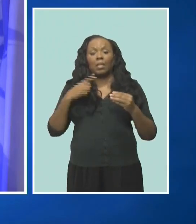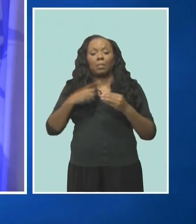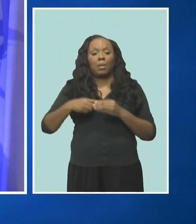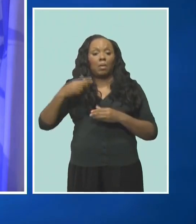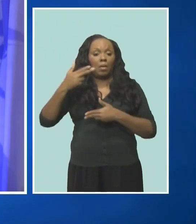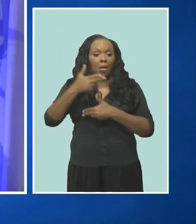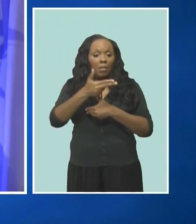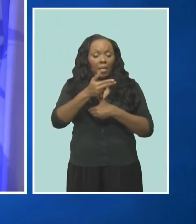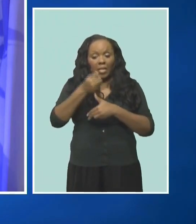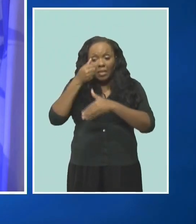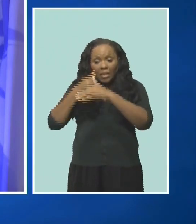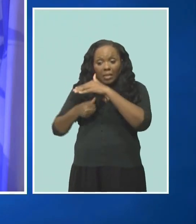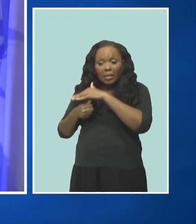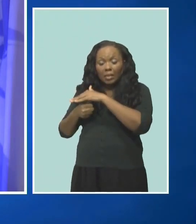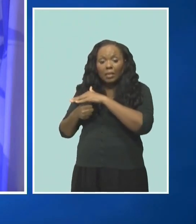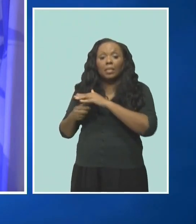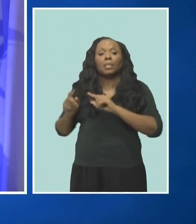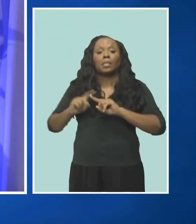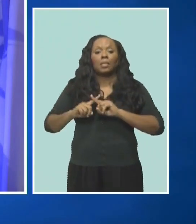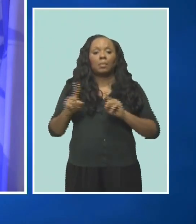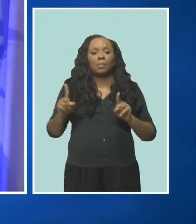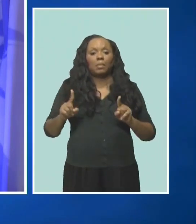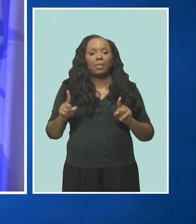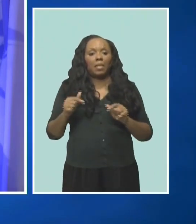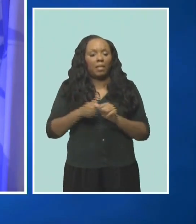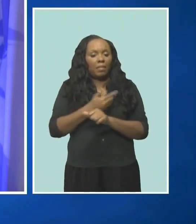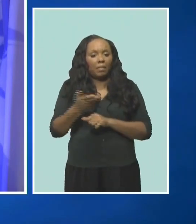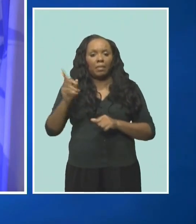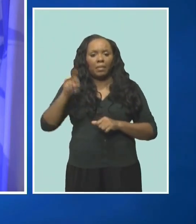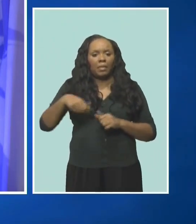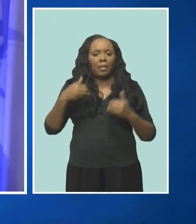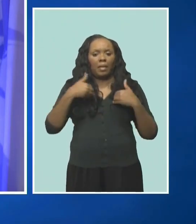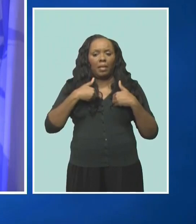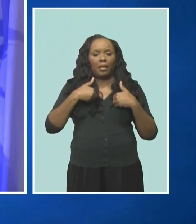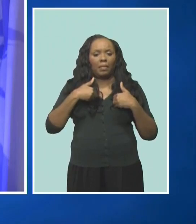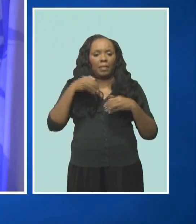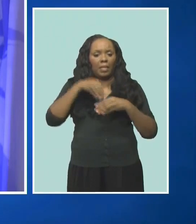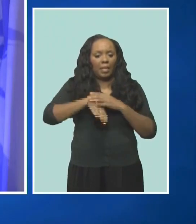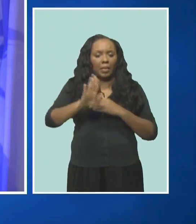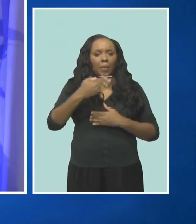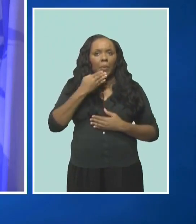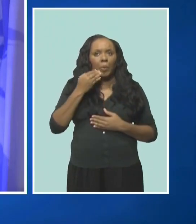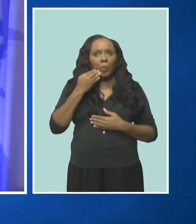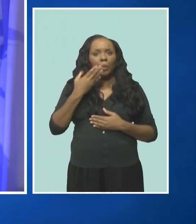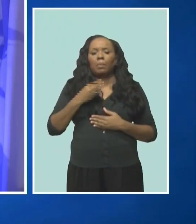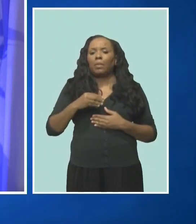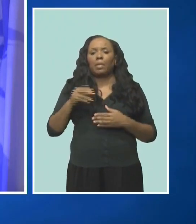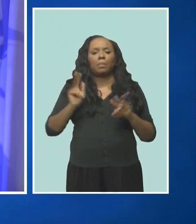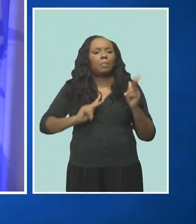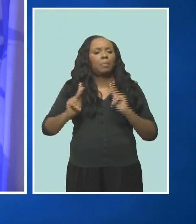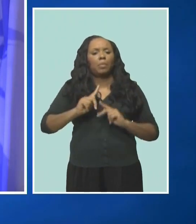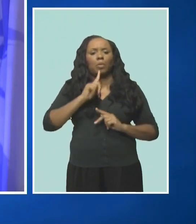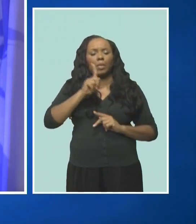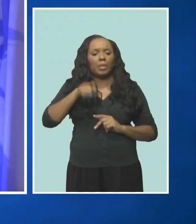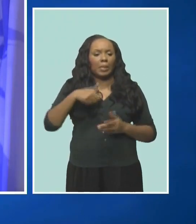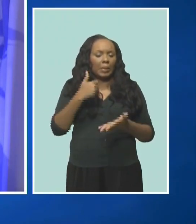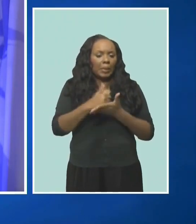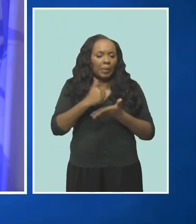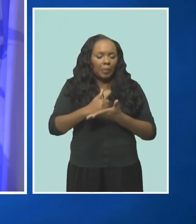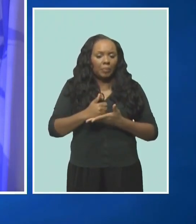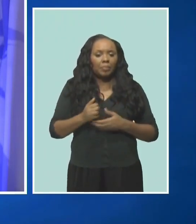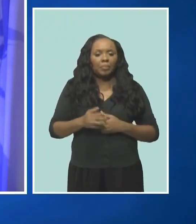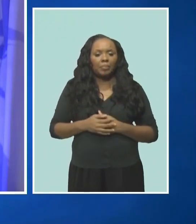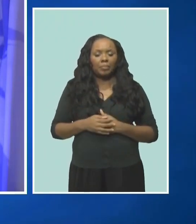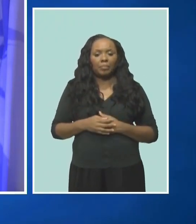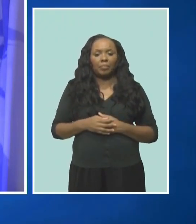hurricane shelters, but also the things that they need to have in their homes, and also the vulnerable persons list, and so on. So I think that what